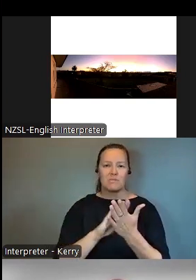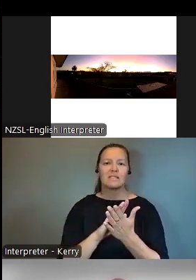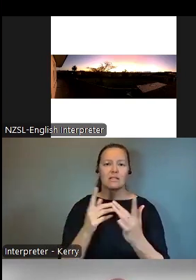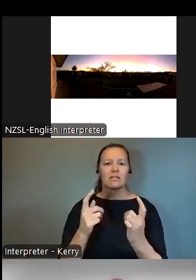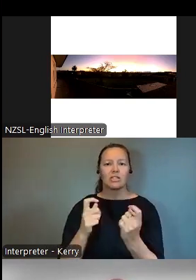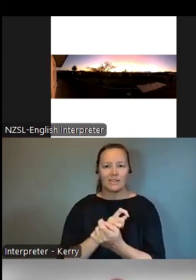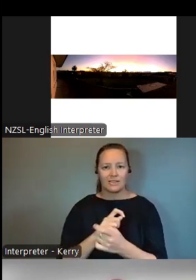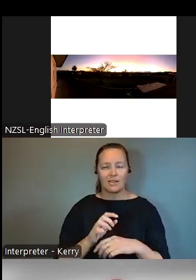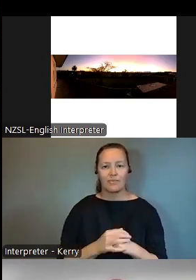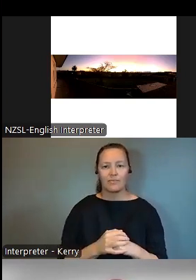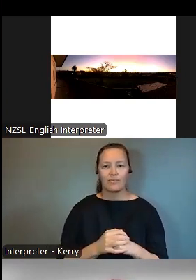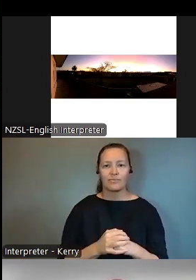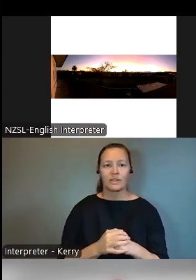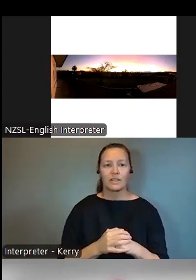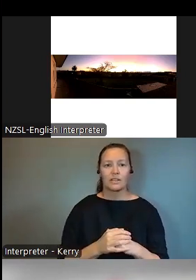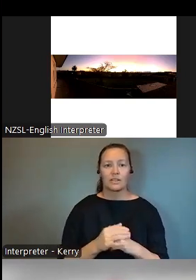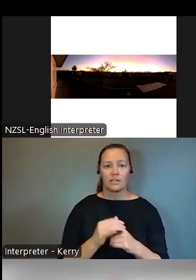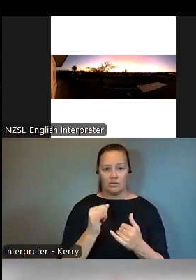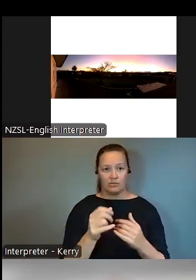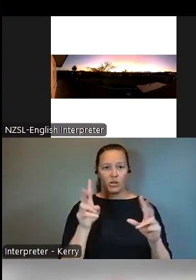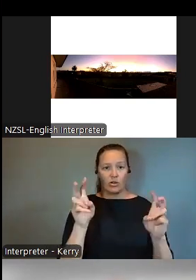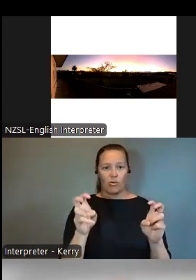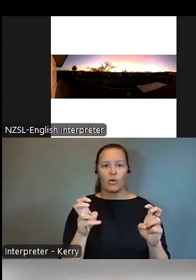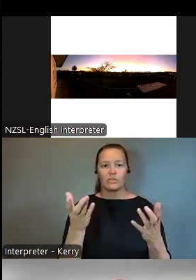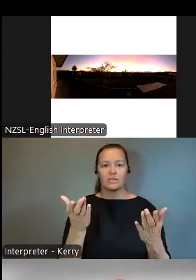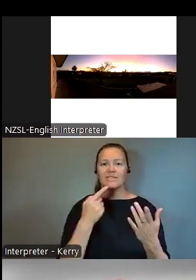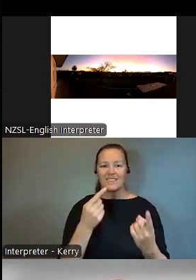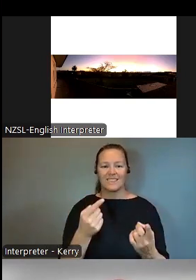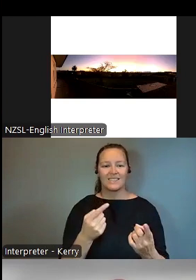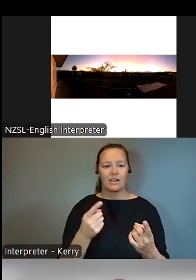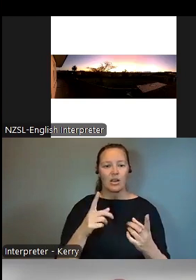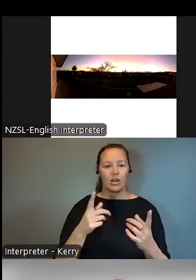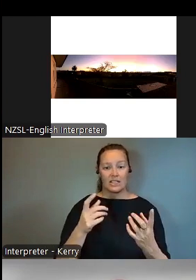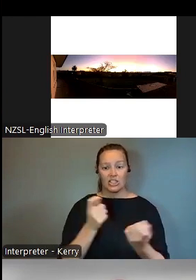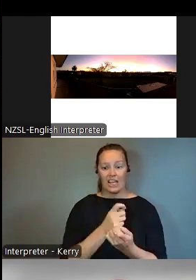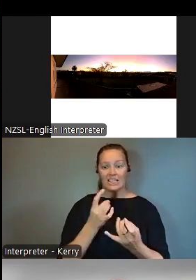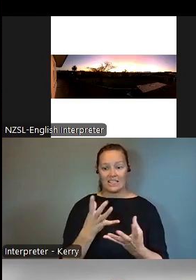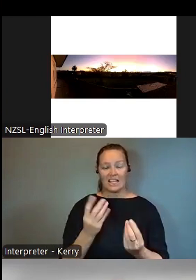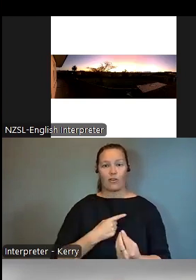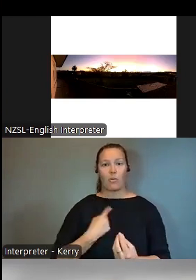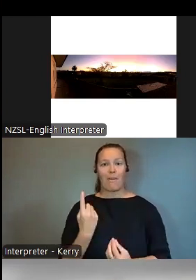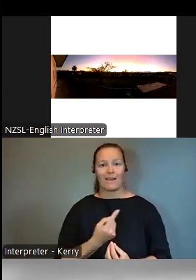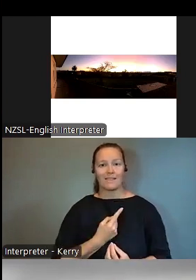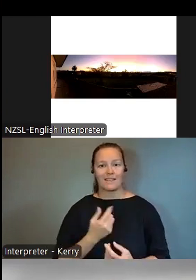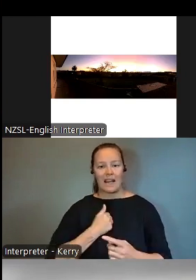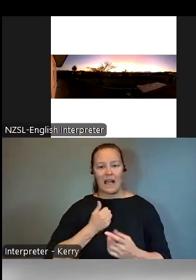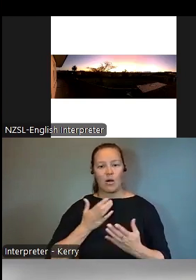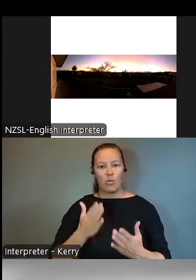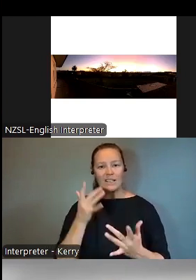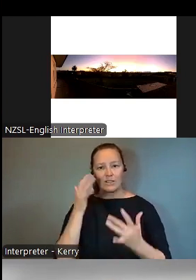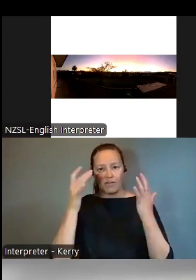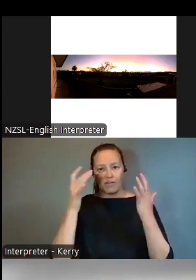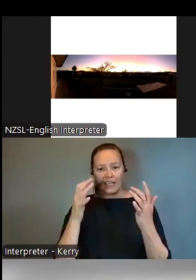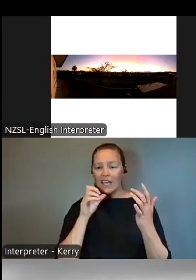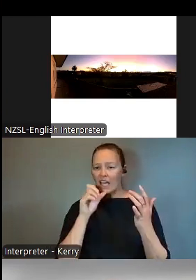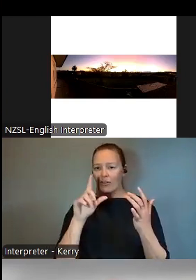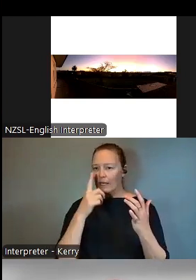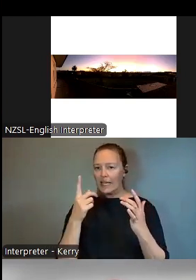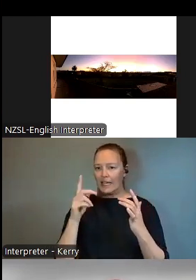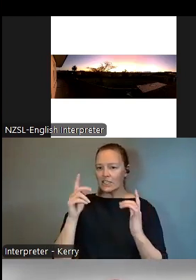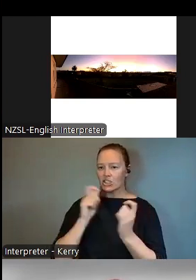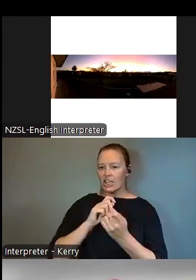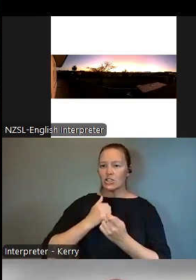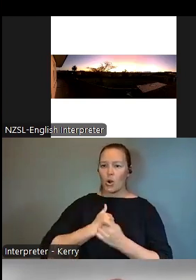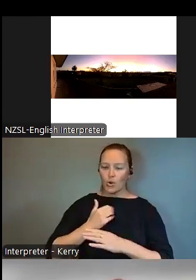as Shaw reminds us, change starts with us and our own ways of thinking. If we can't change our own